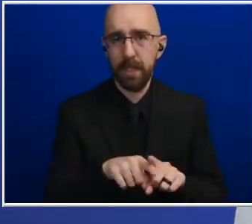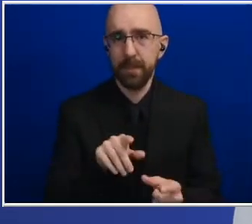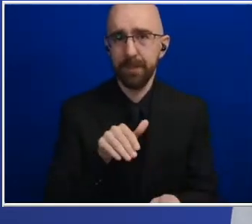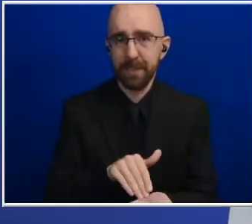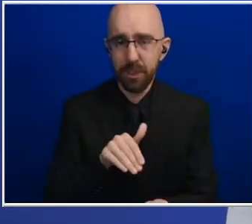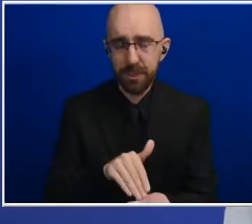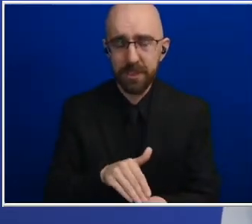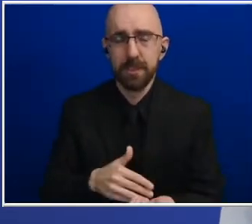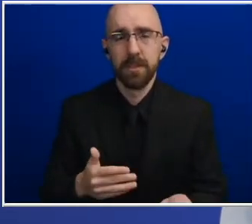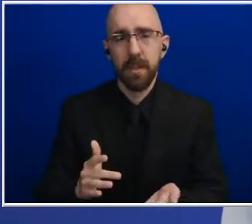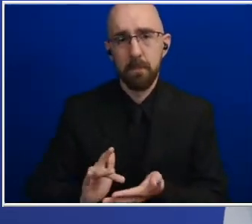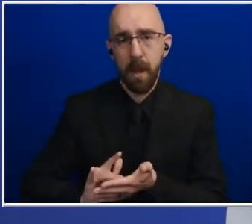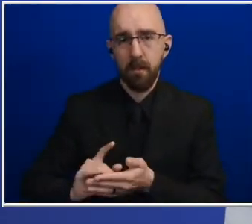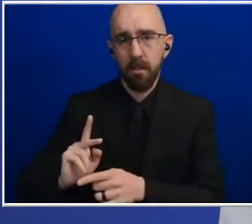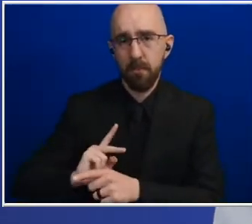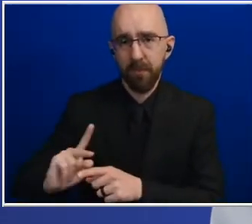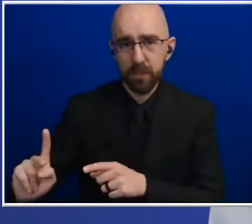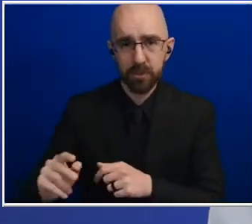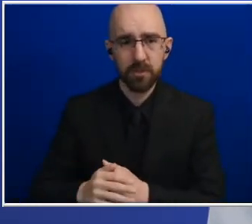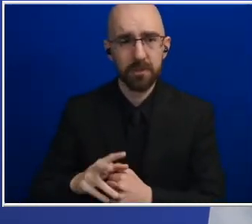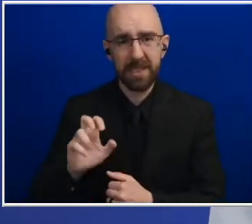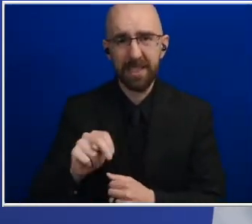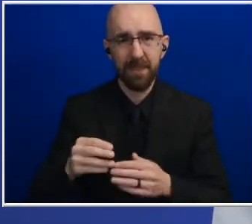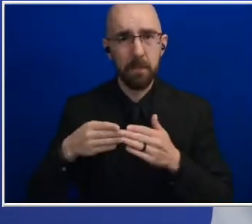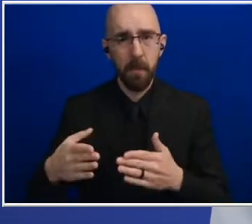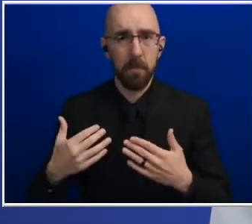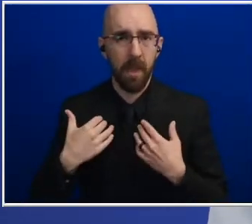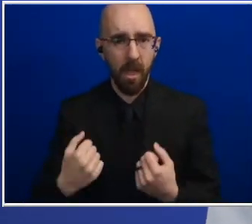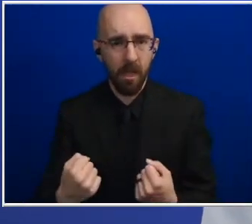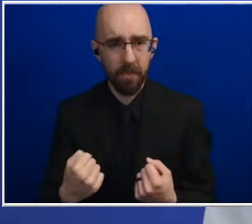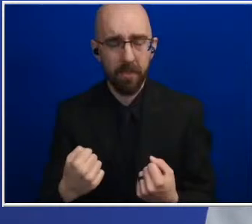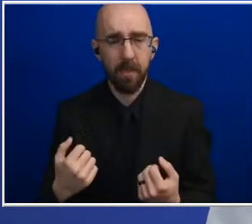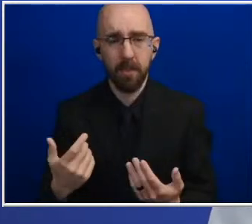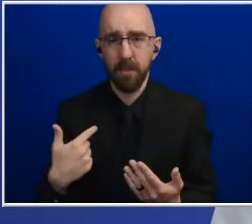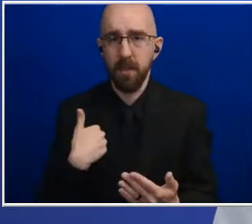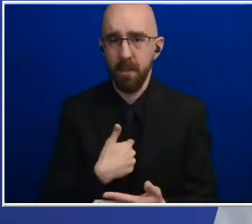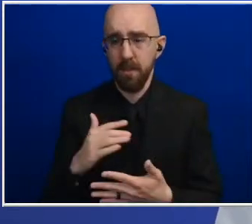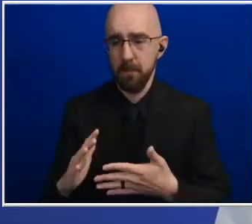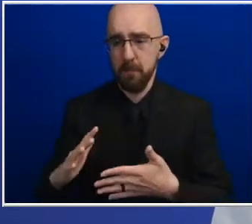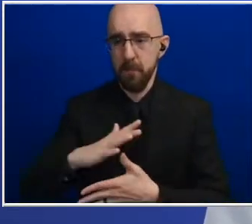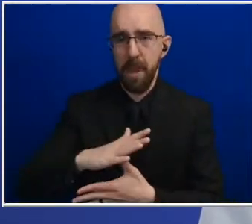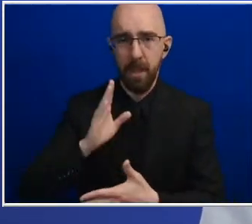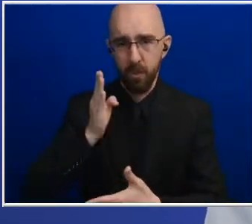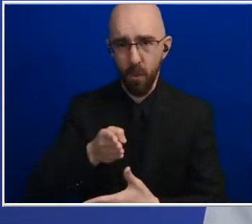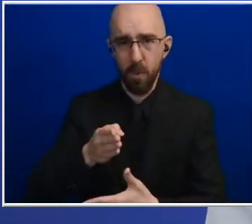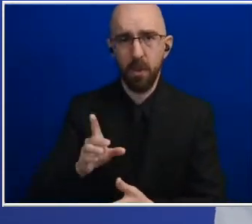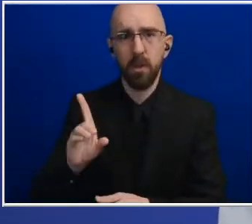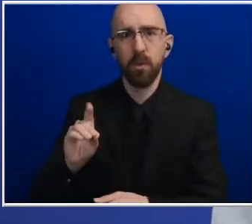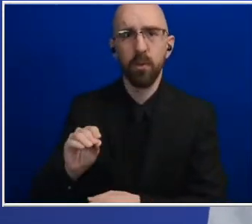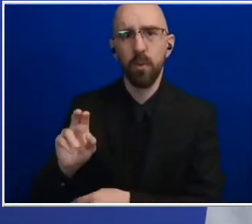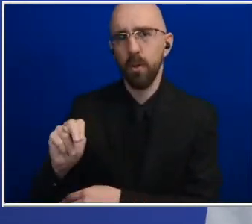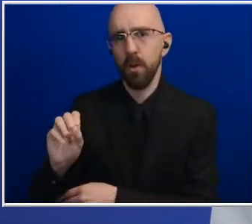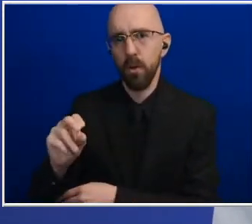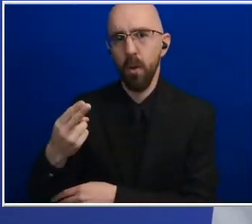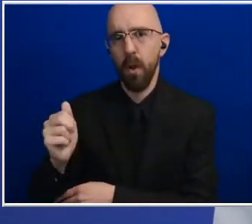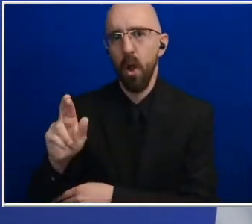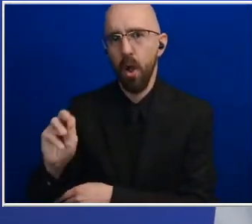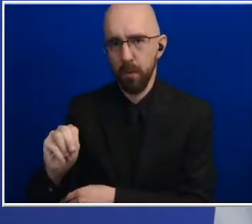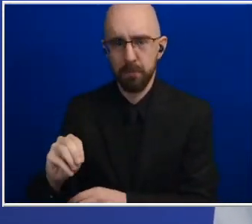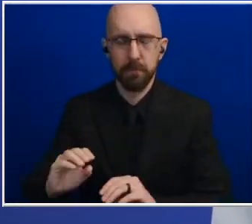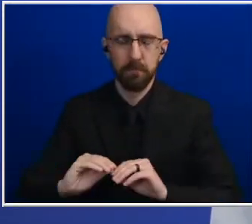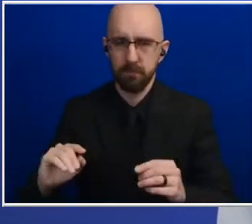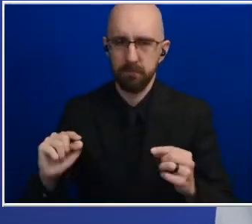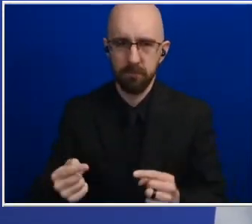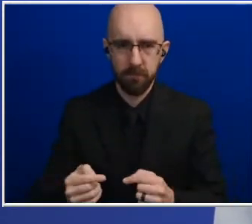medical professionals, even public health, our main goal is to first do no harm. And we practice